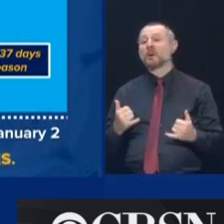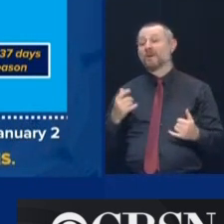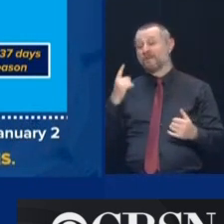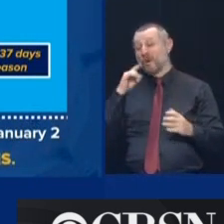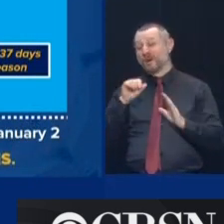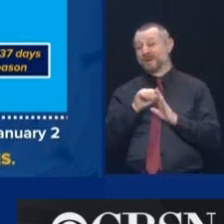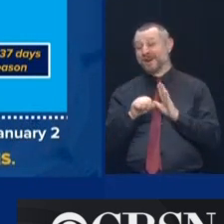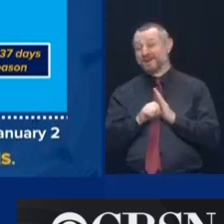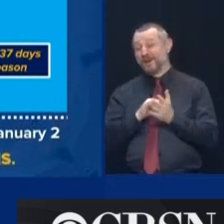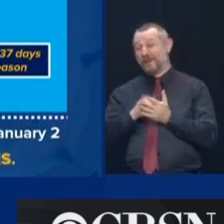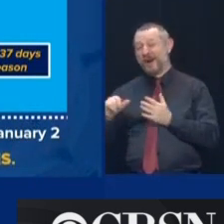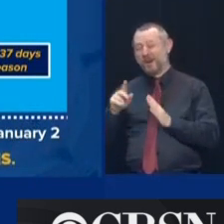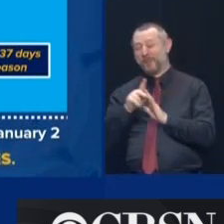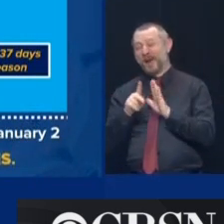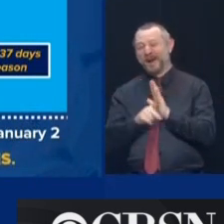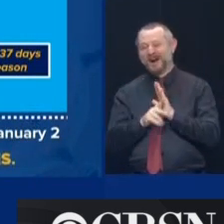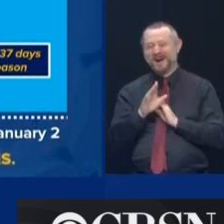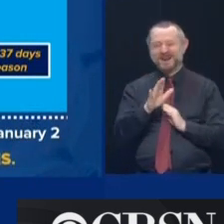on schools,